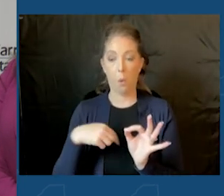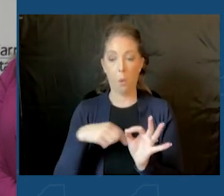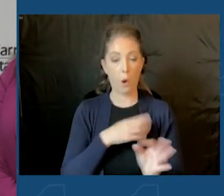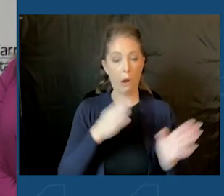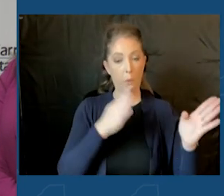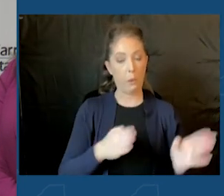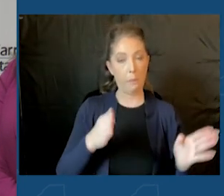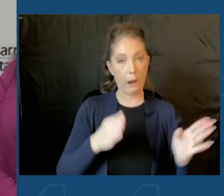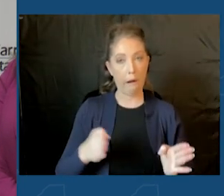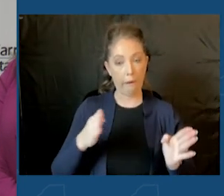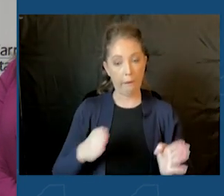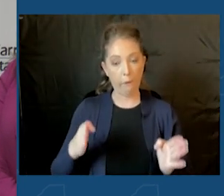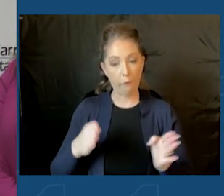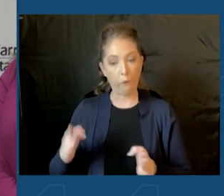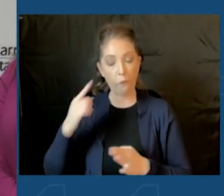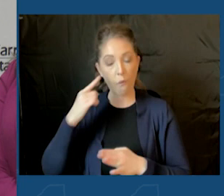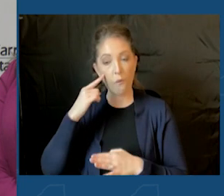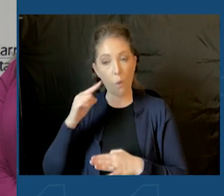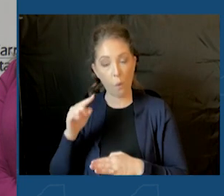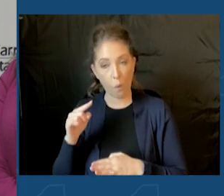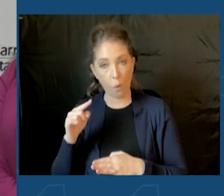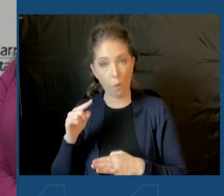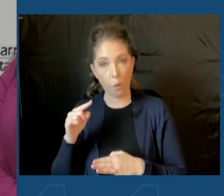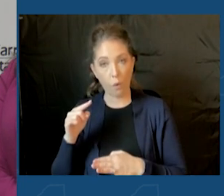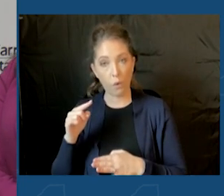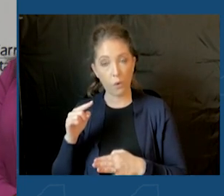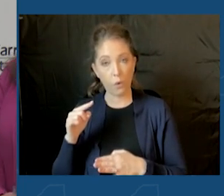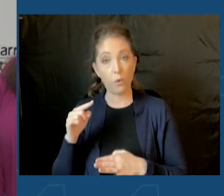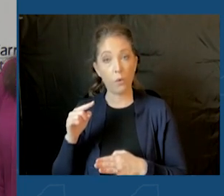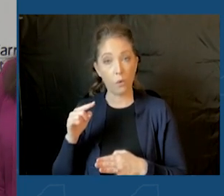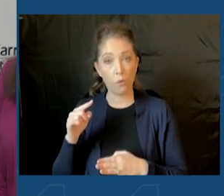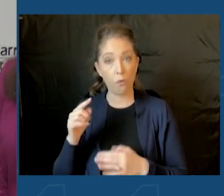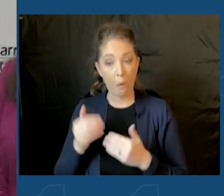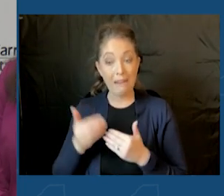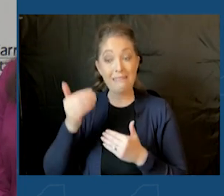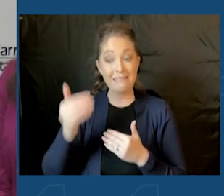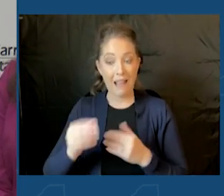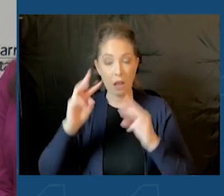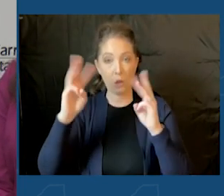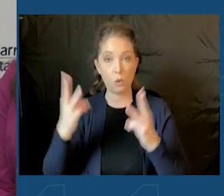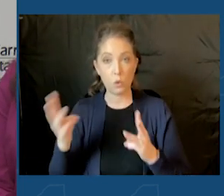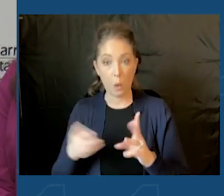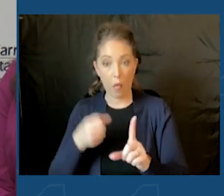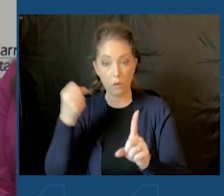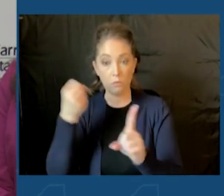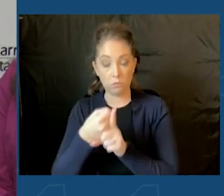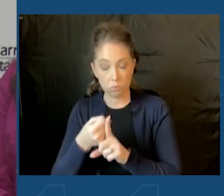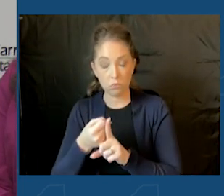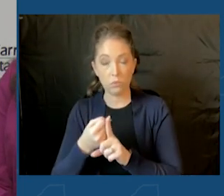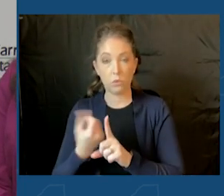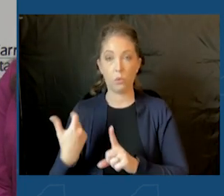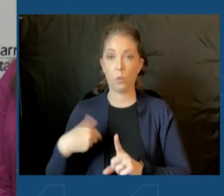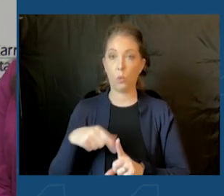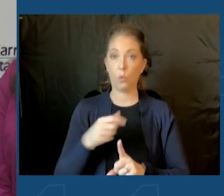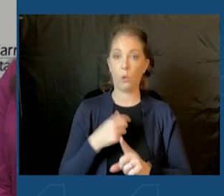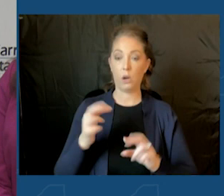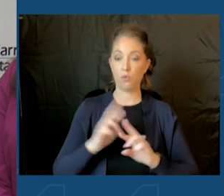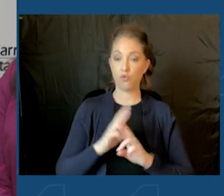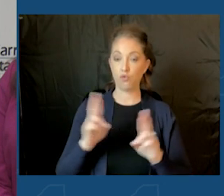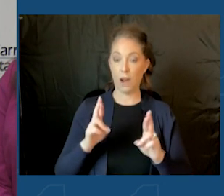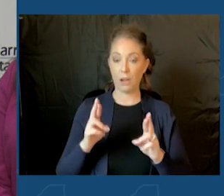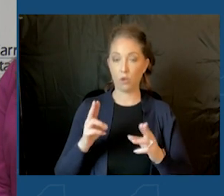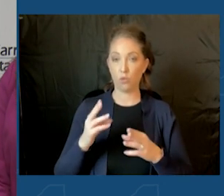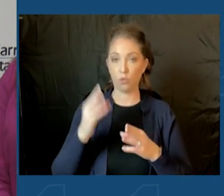for that next extreme weather event, that we are in this position to be able to share that knowledge